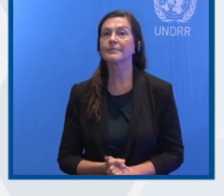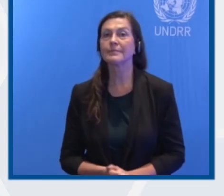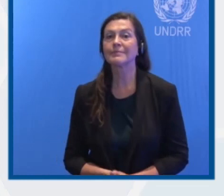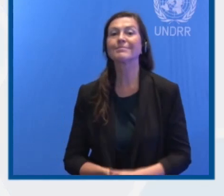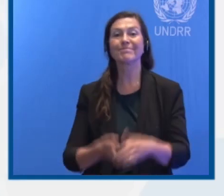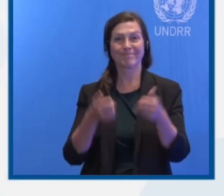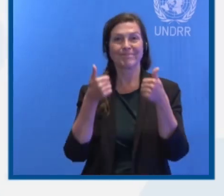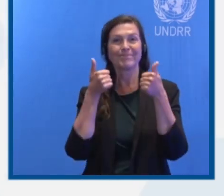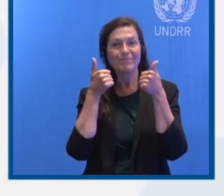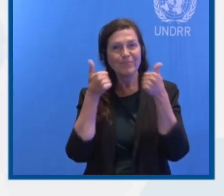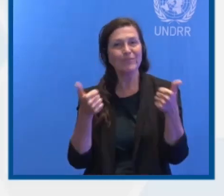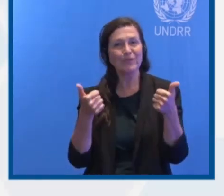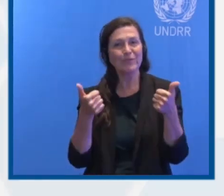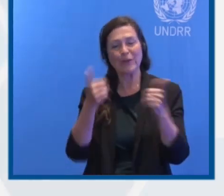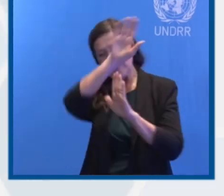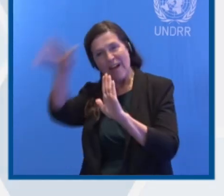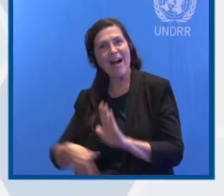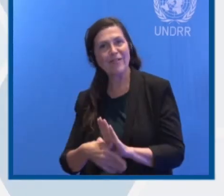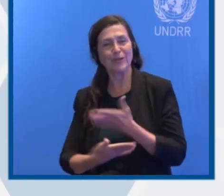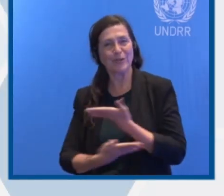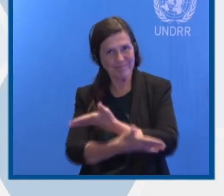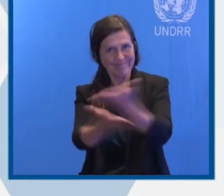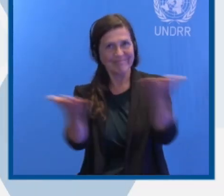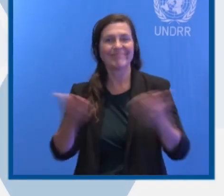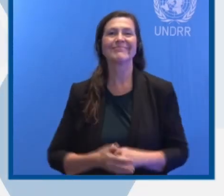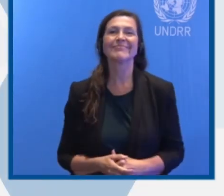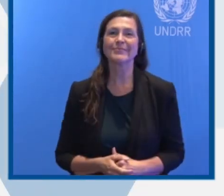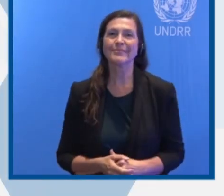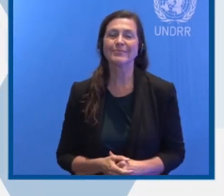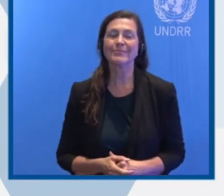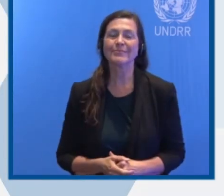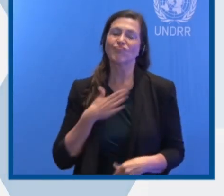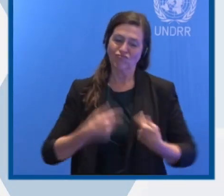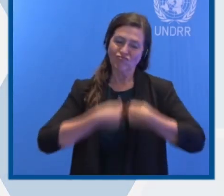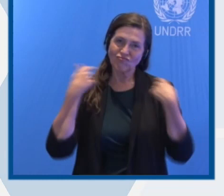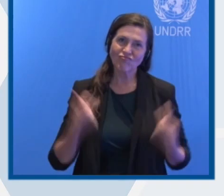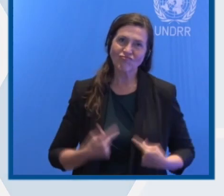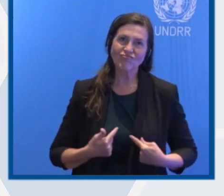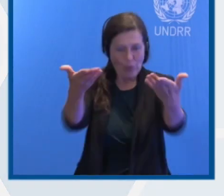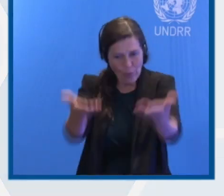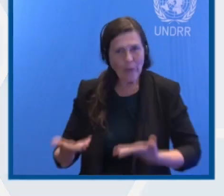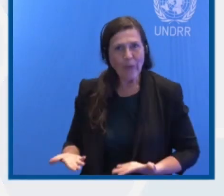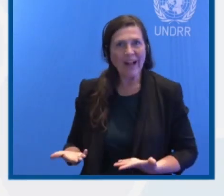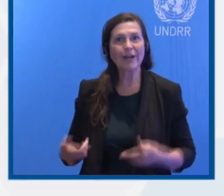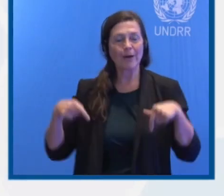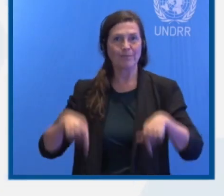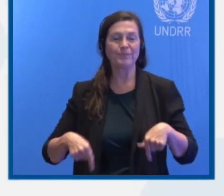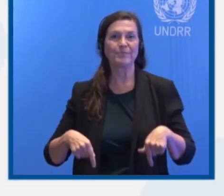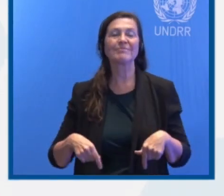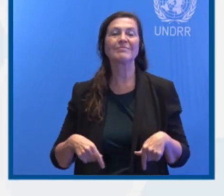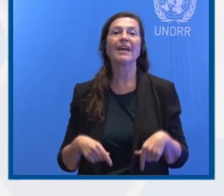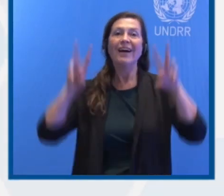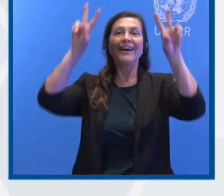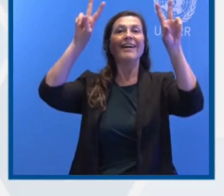A very good afternoon to all of you. I would like to very warmly welcome you to the 11th